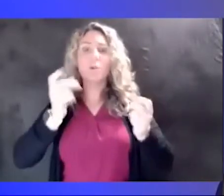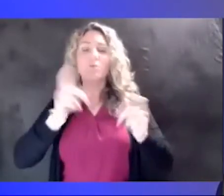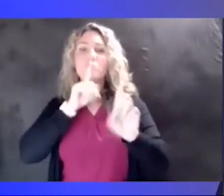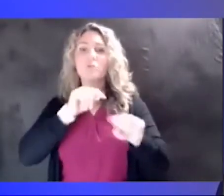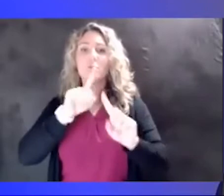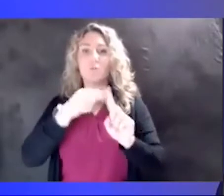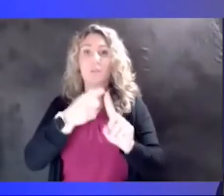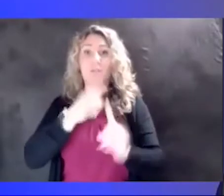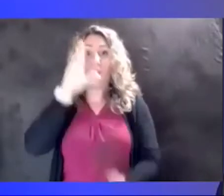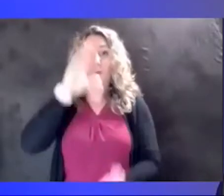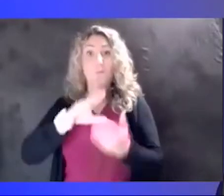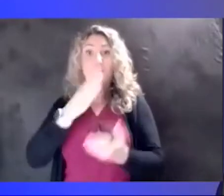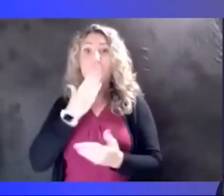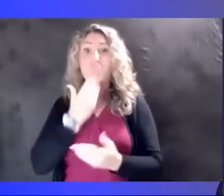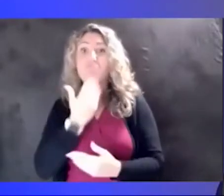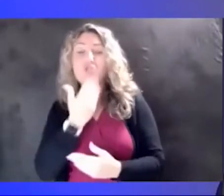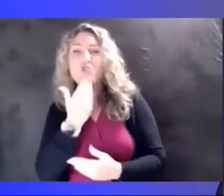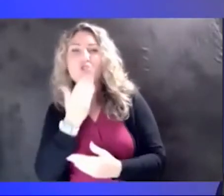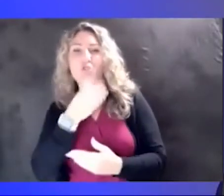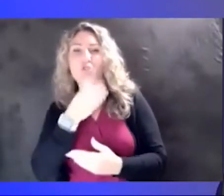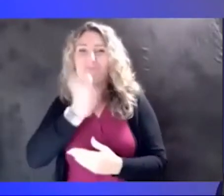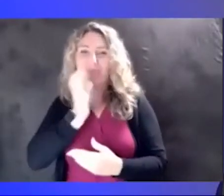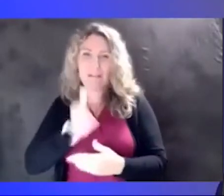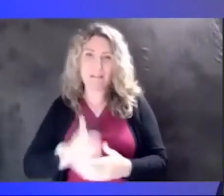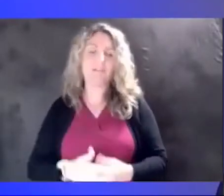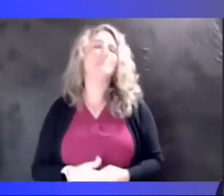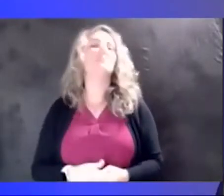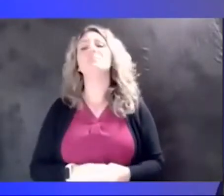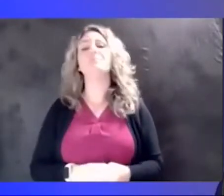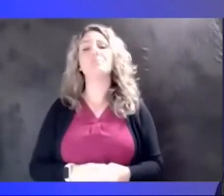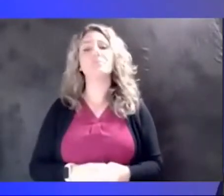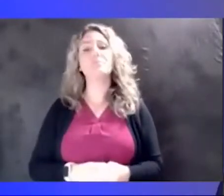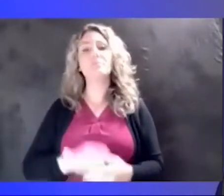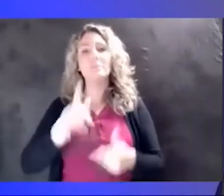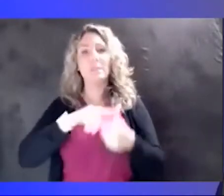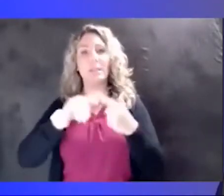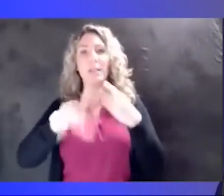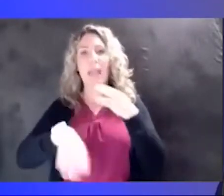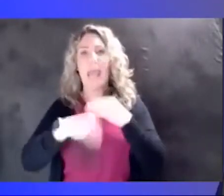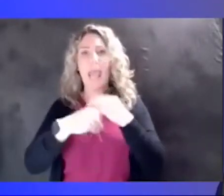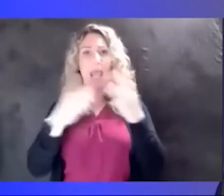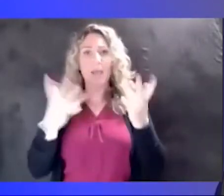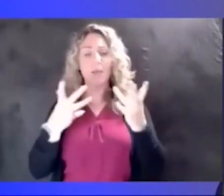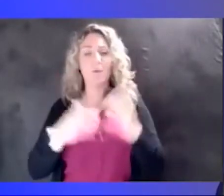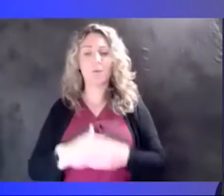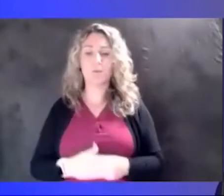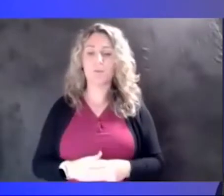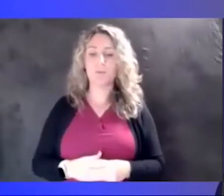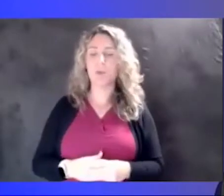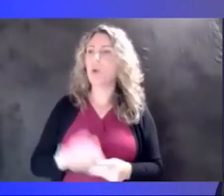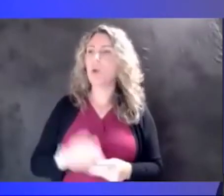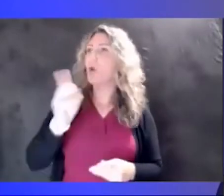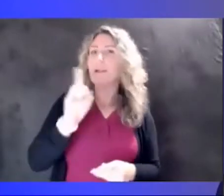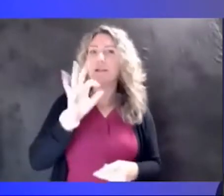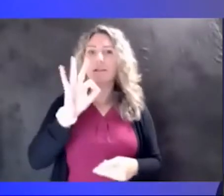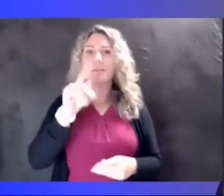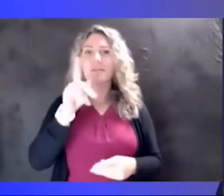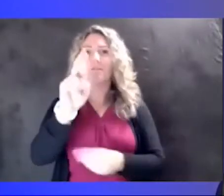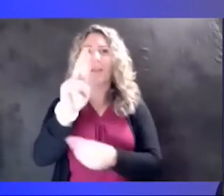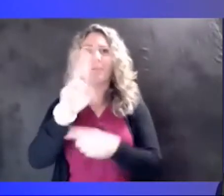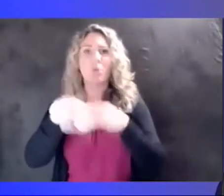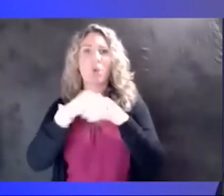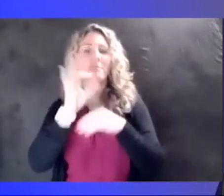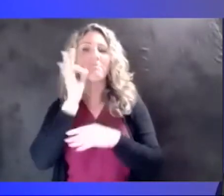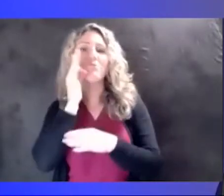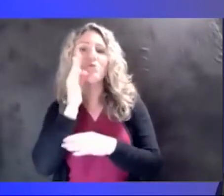reduce sugary beverages. And then to add, I would say where's that fiber? Could we add a fruit? Could we add a